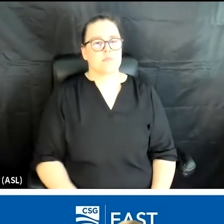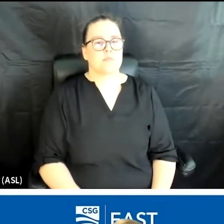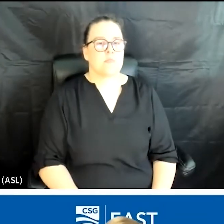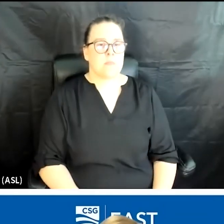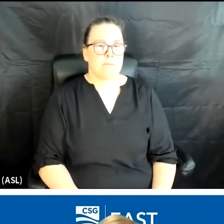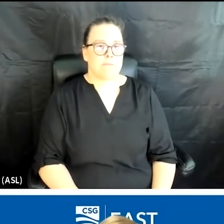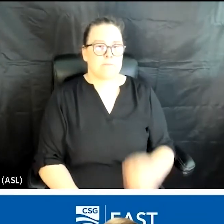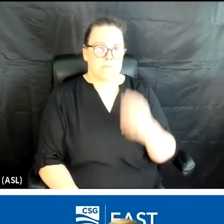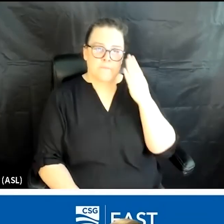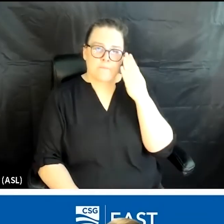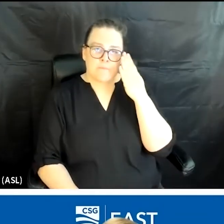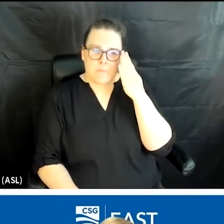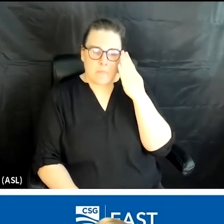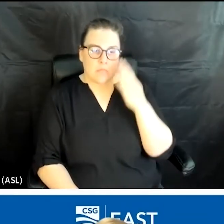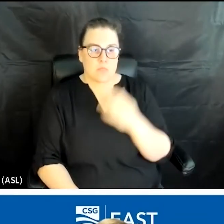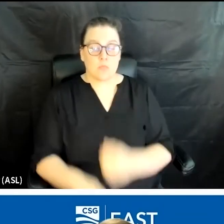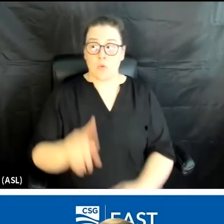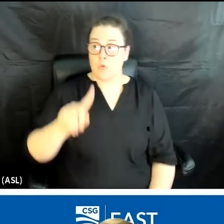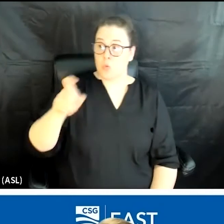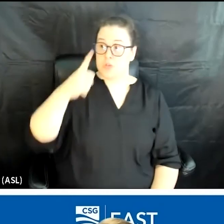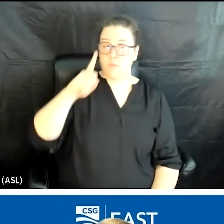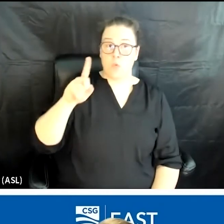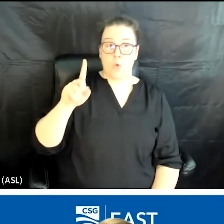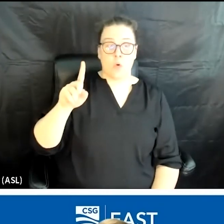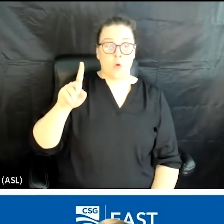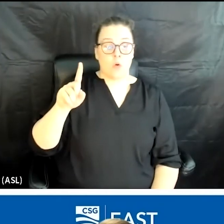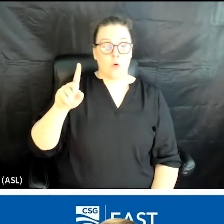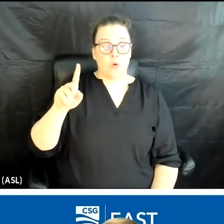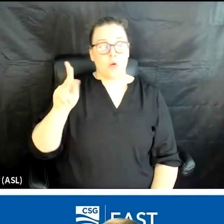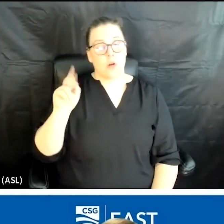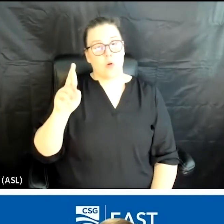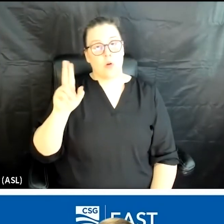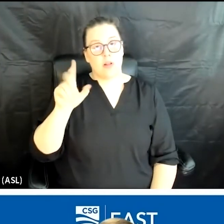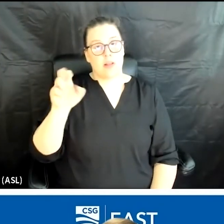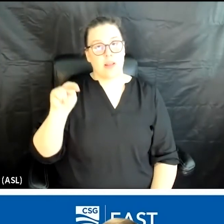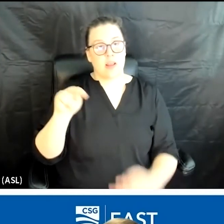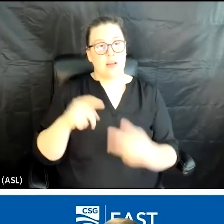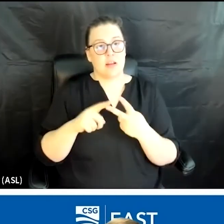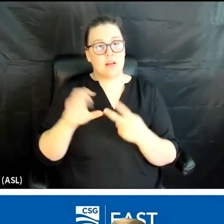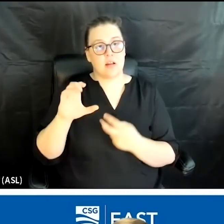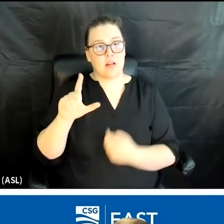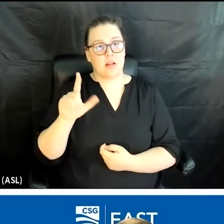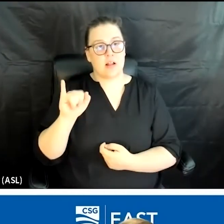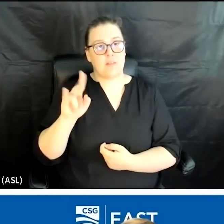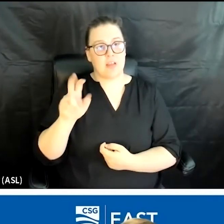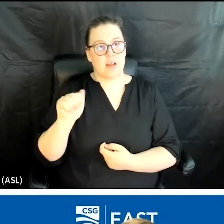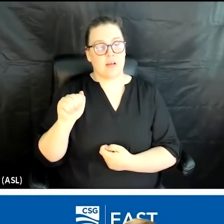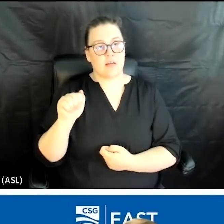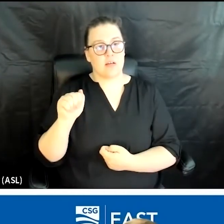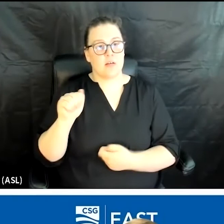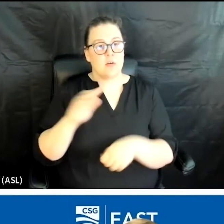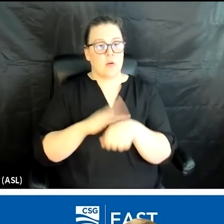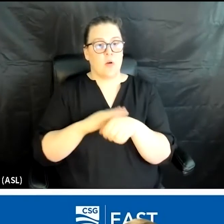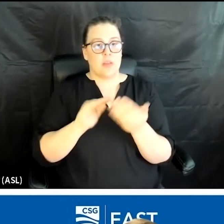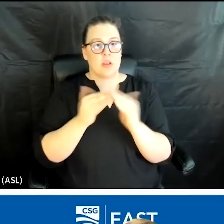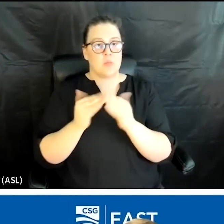Great. A question for Carlene and Clivia. You know, on the communities